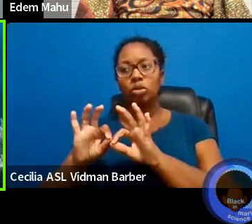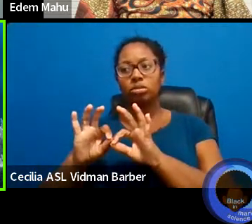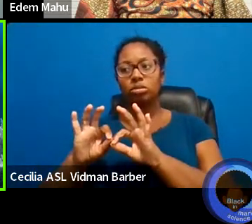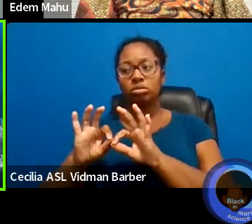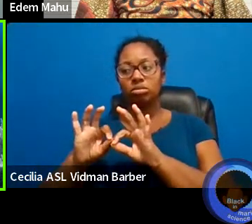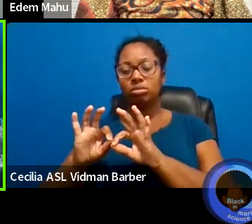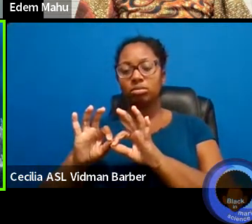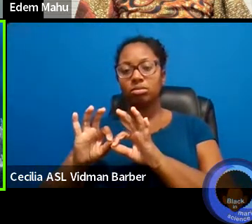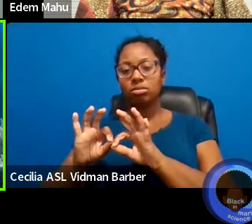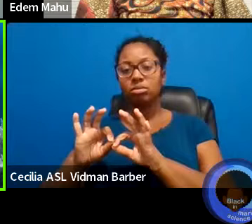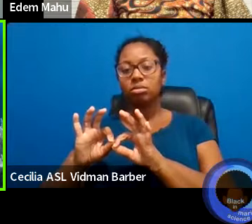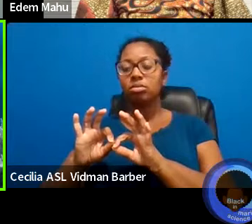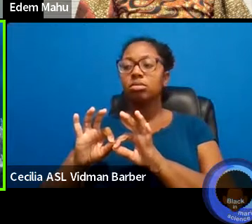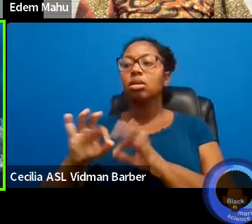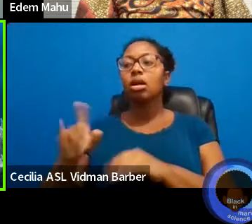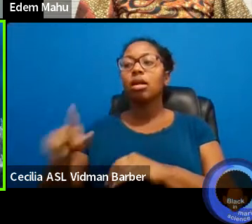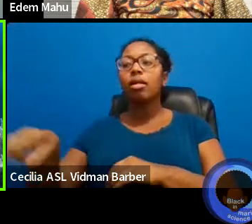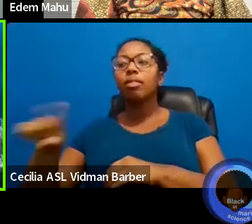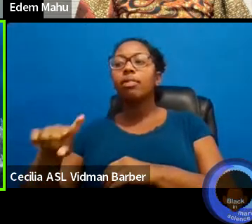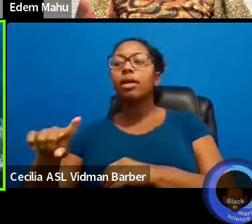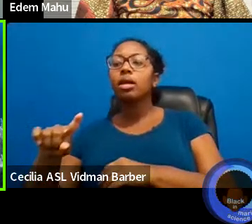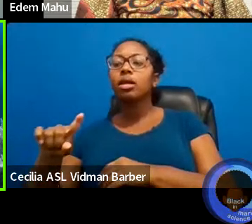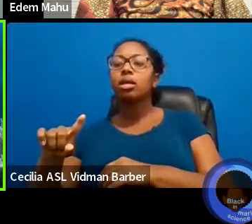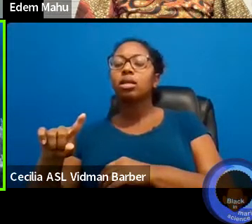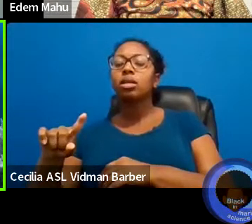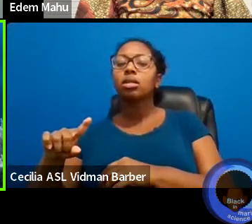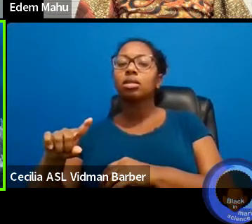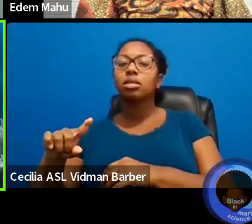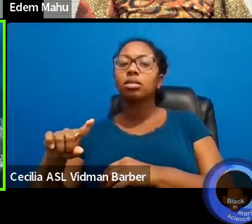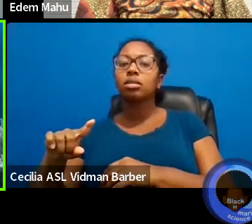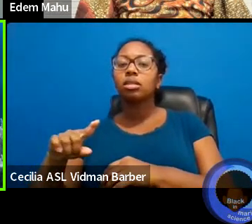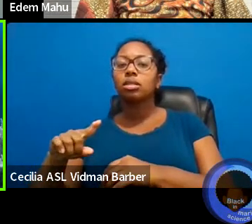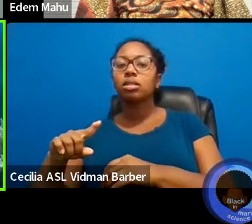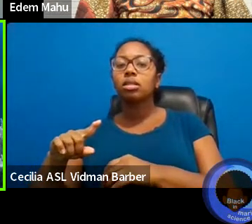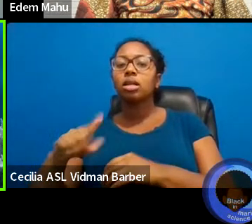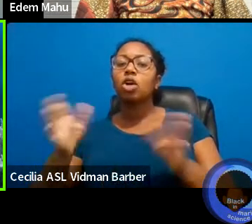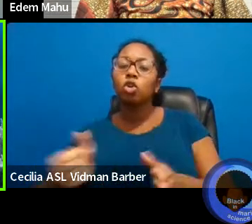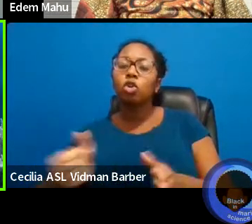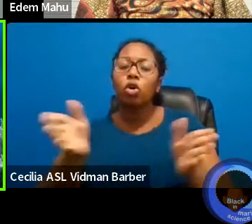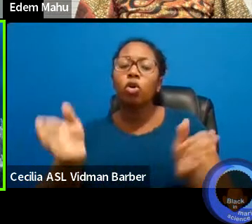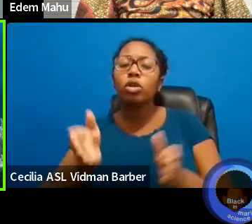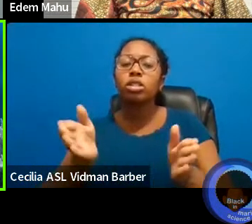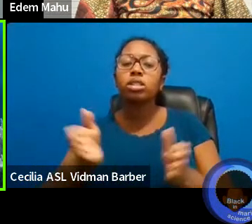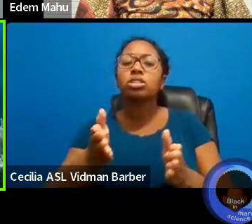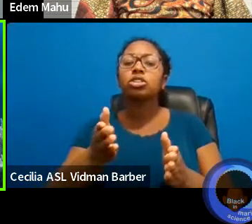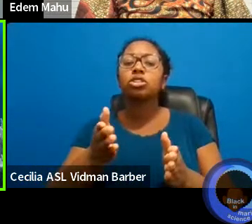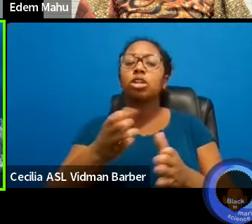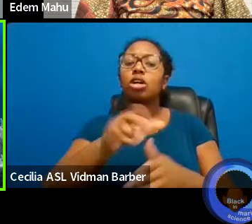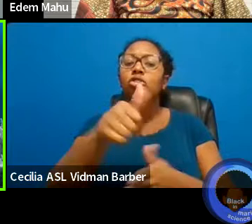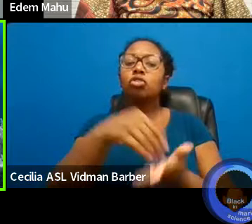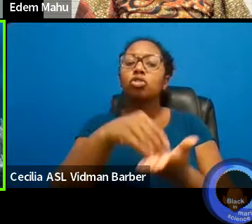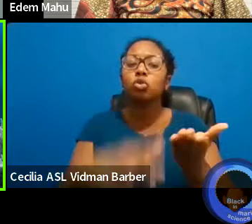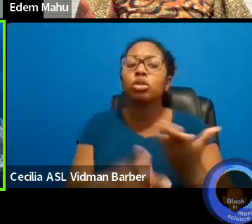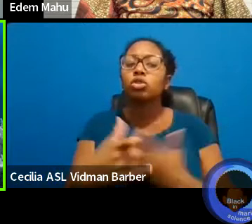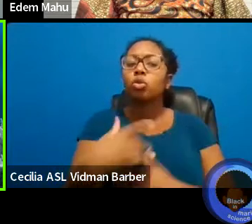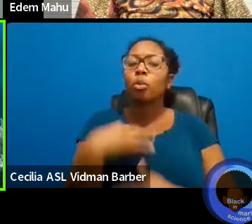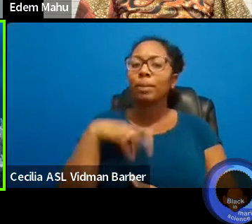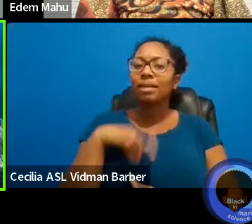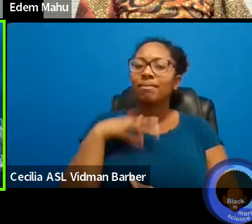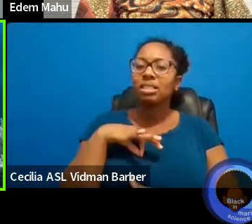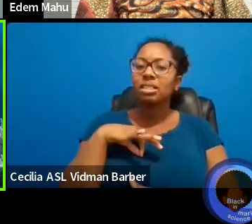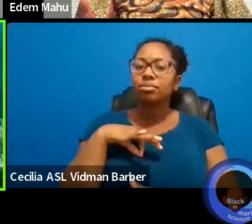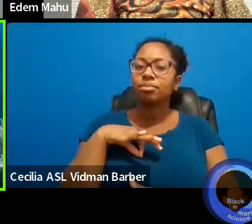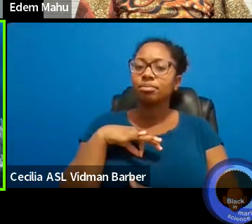could encourage or bring up something that more students would benefit from, a program, a course that